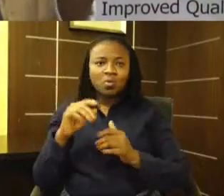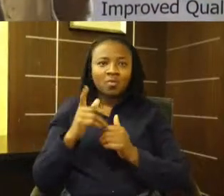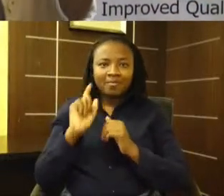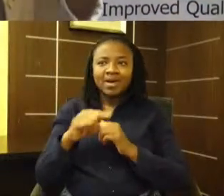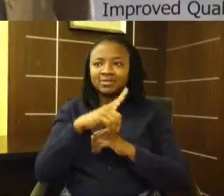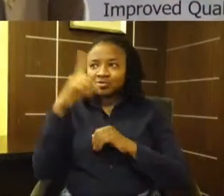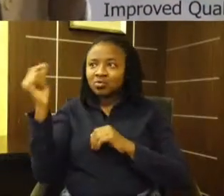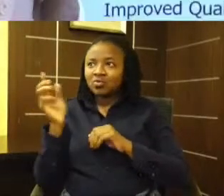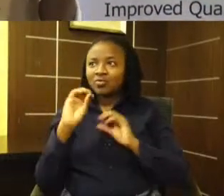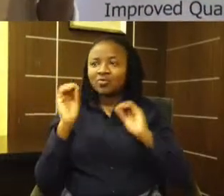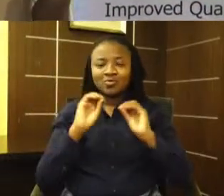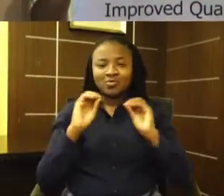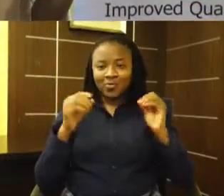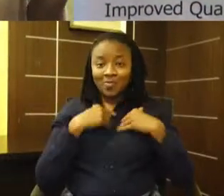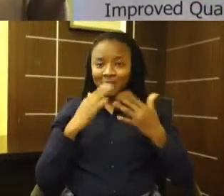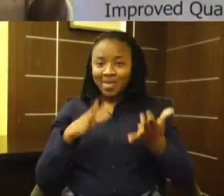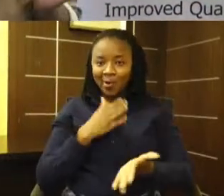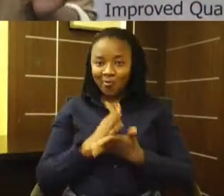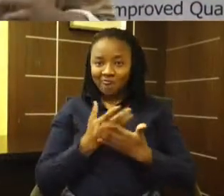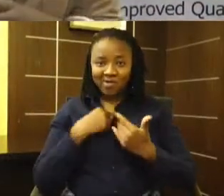can neither confirm nor deny.